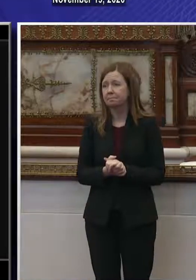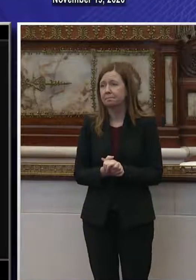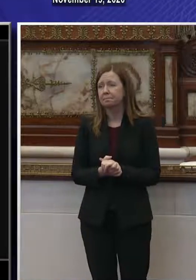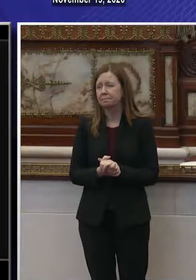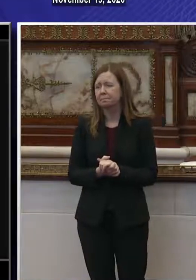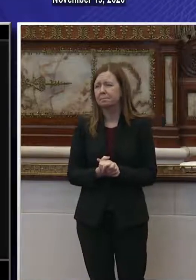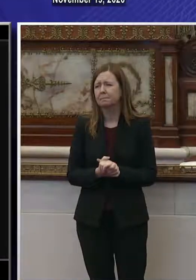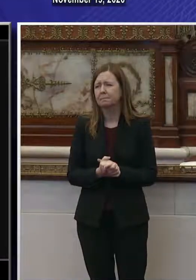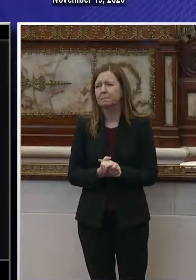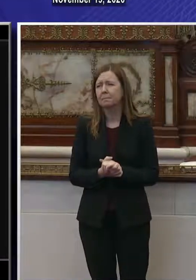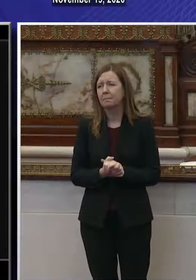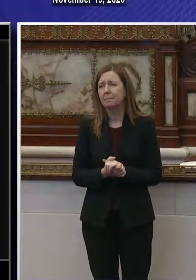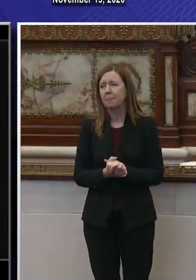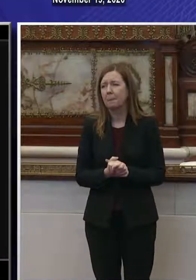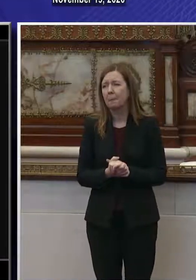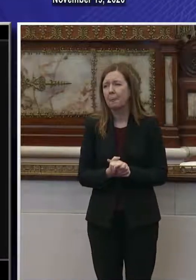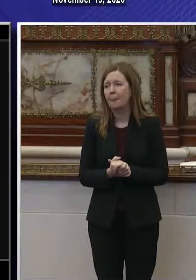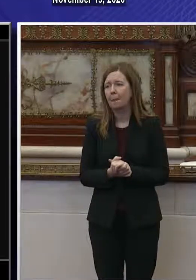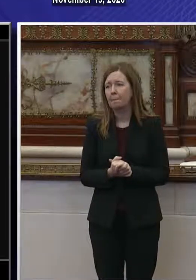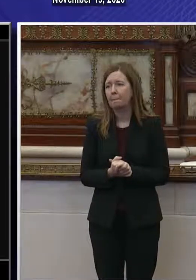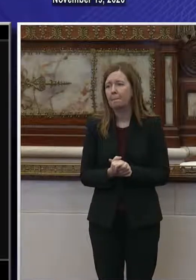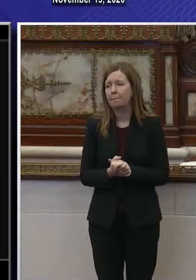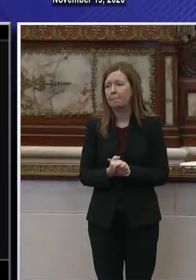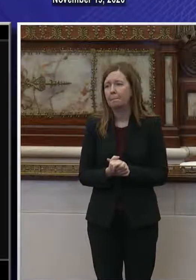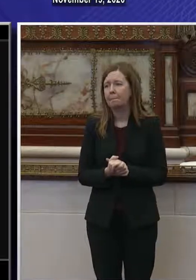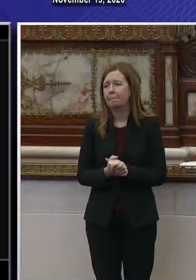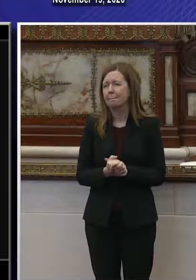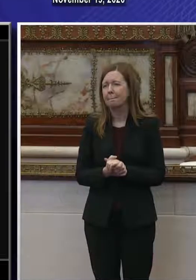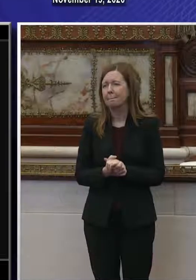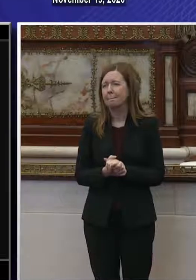not going to work. I'll